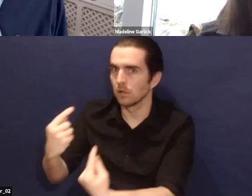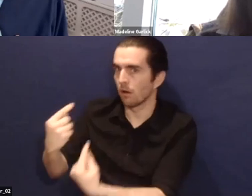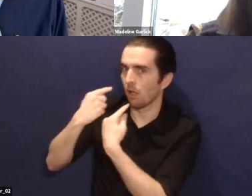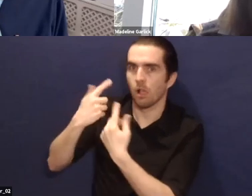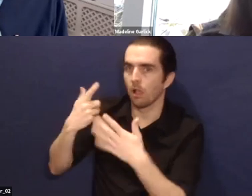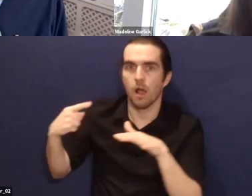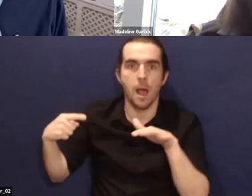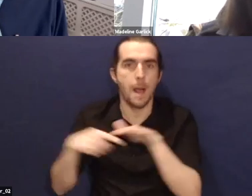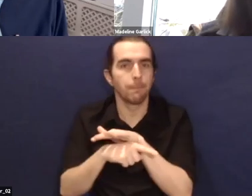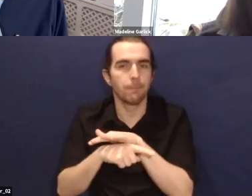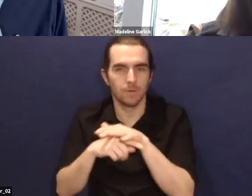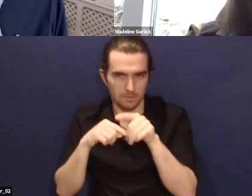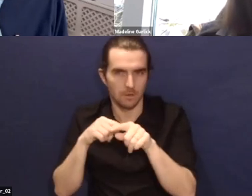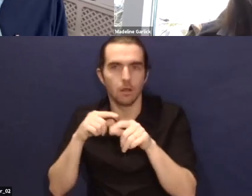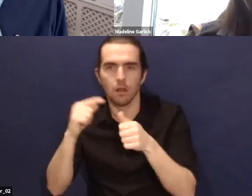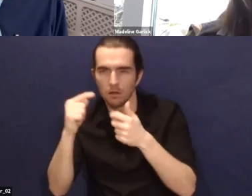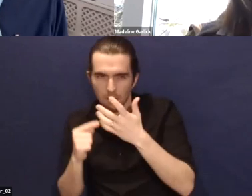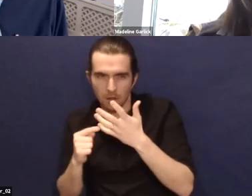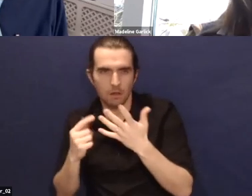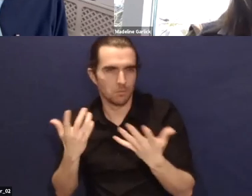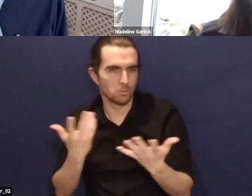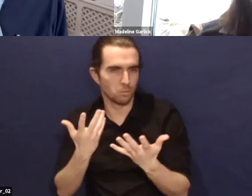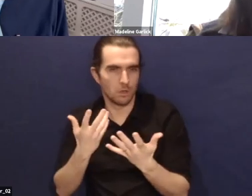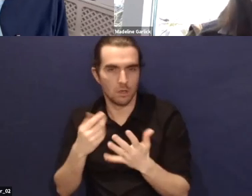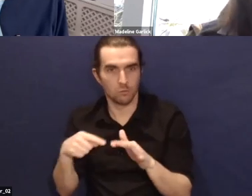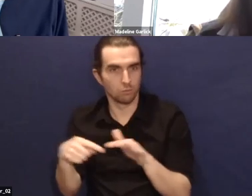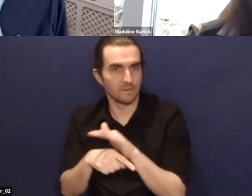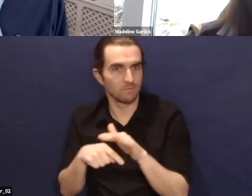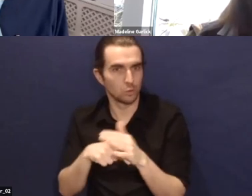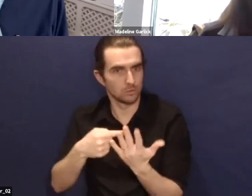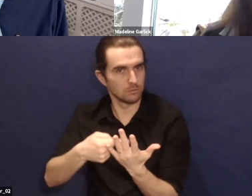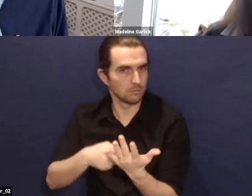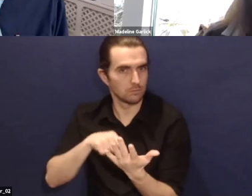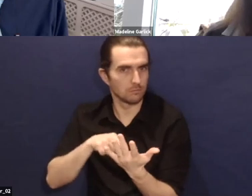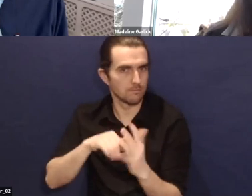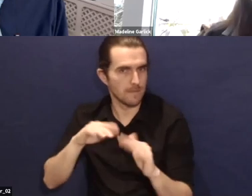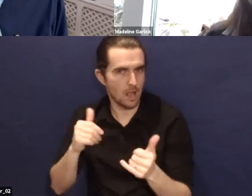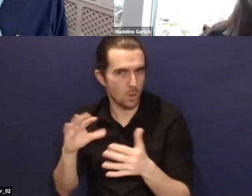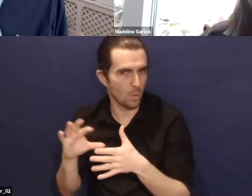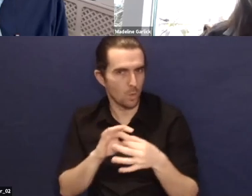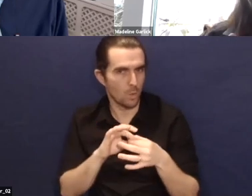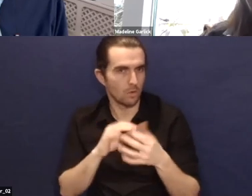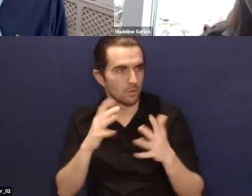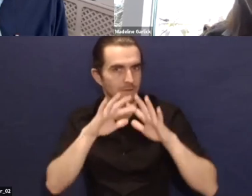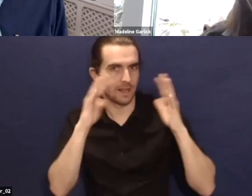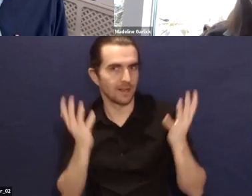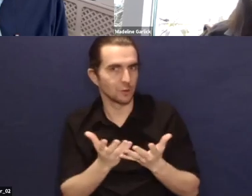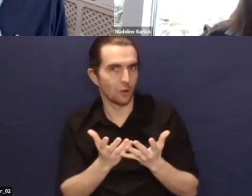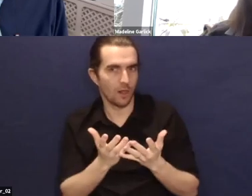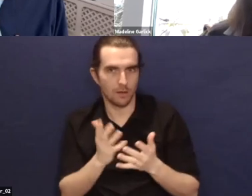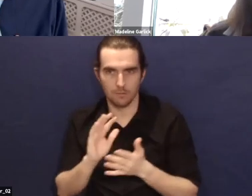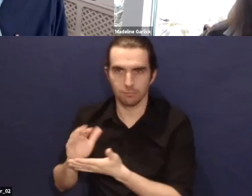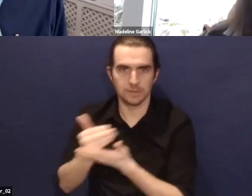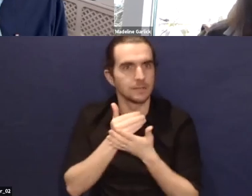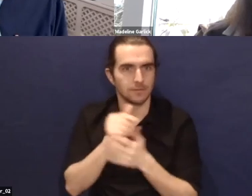action strategy that UNHCR is producing underlines is that the crucial priority has to be focusing on building resilience